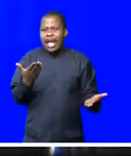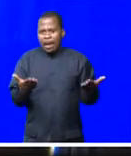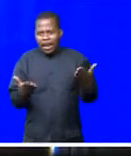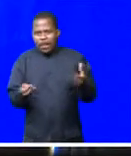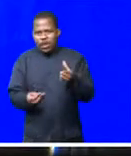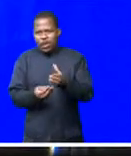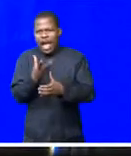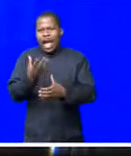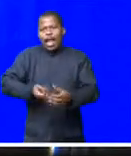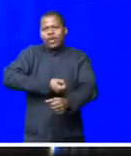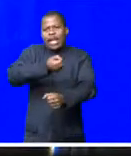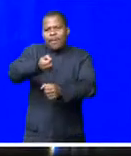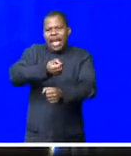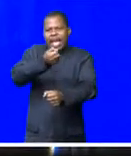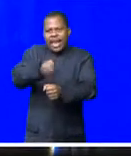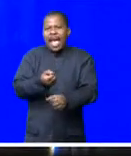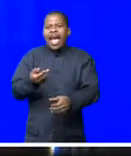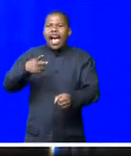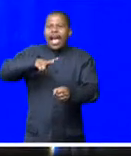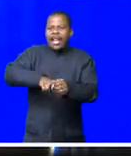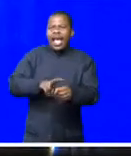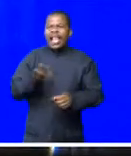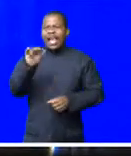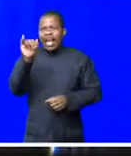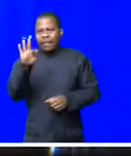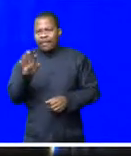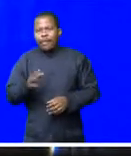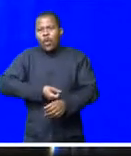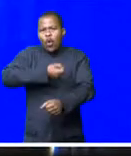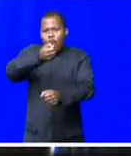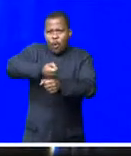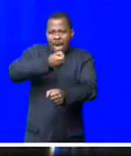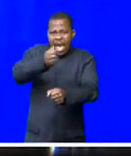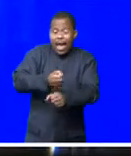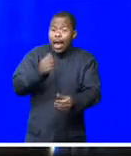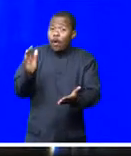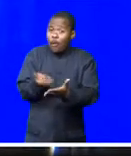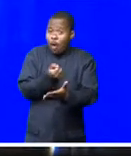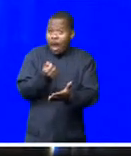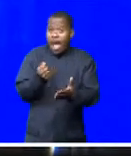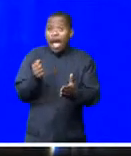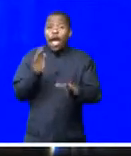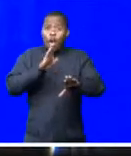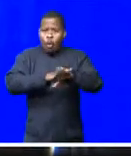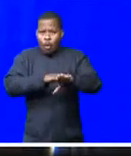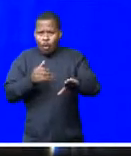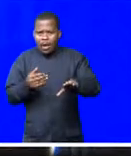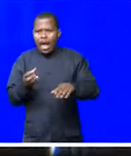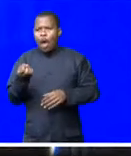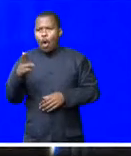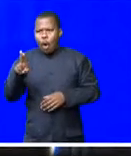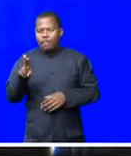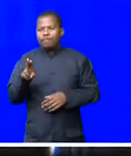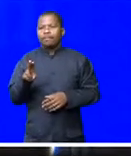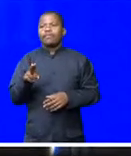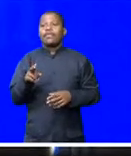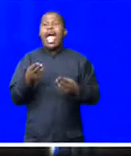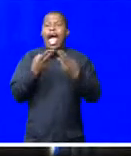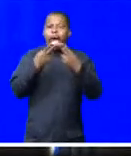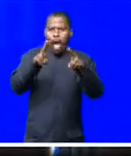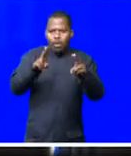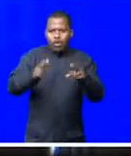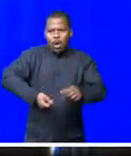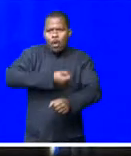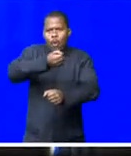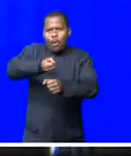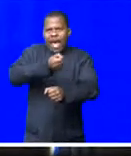kube naleto tingcinamba leto mangabe akakawutholi kahle umsebenzi ukhanze so usebenela usebenda ngaphandle liyamshisa